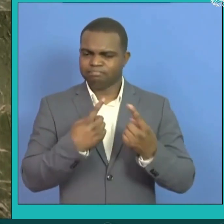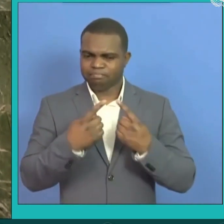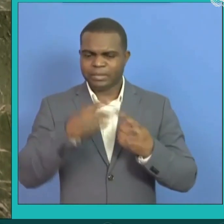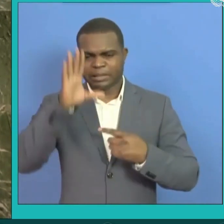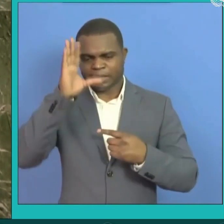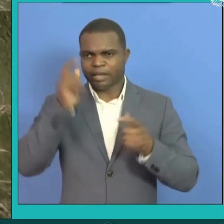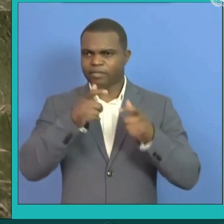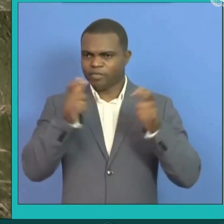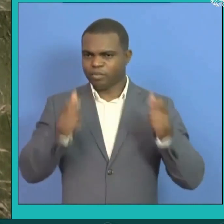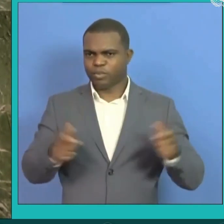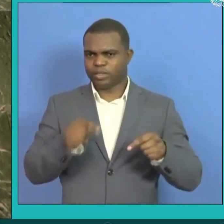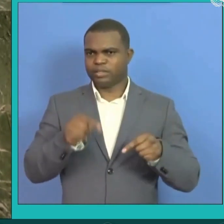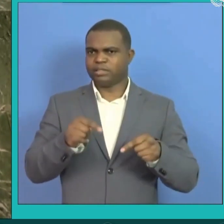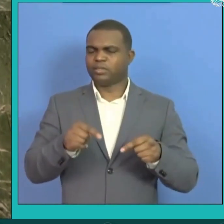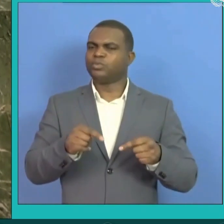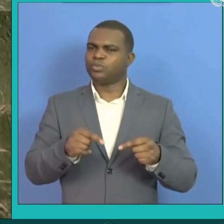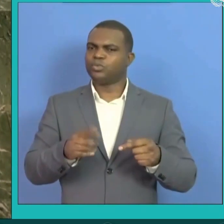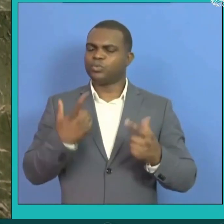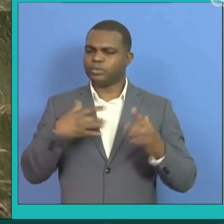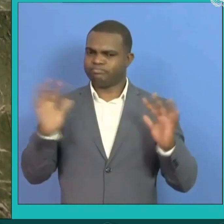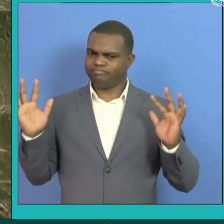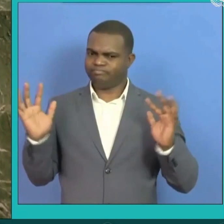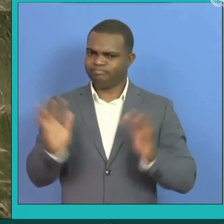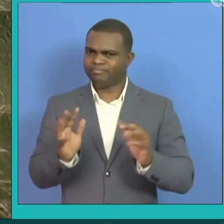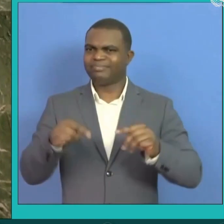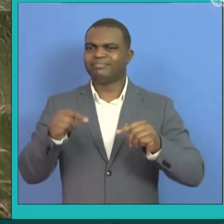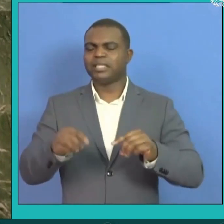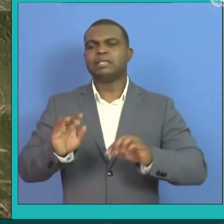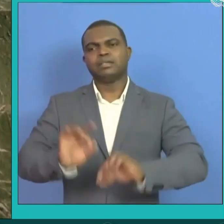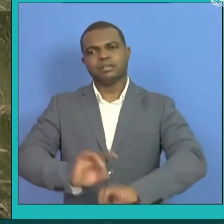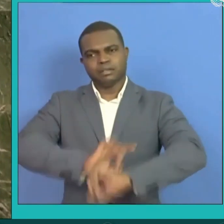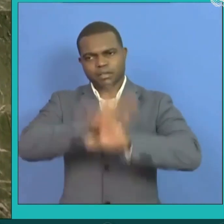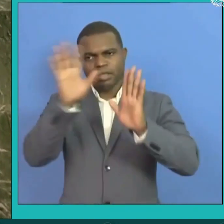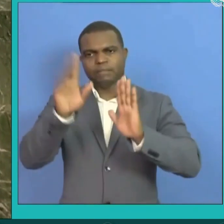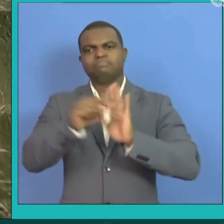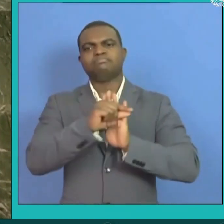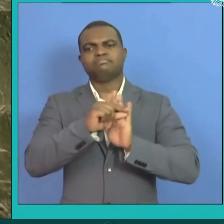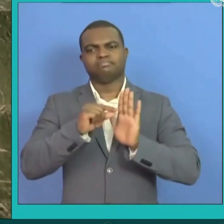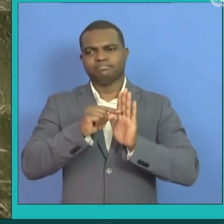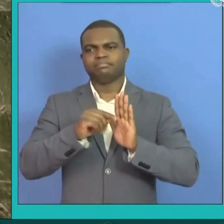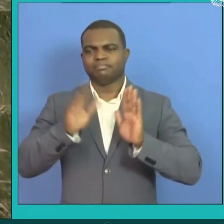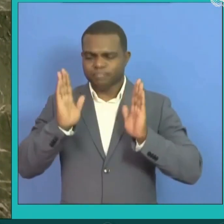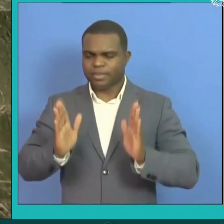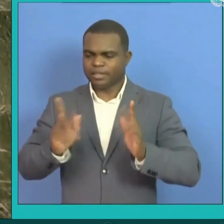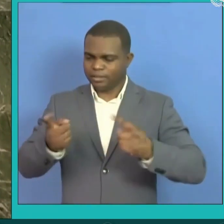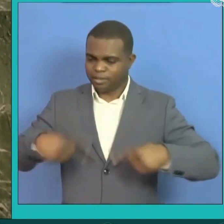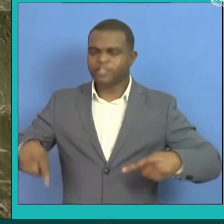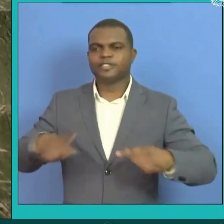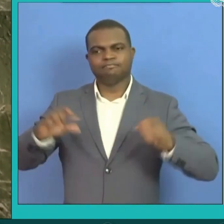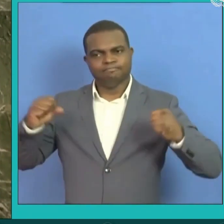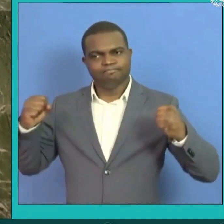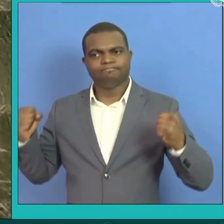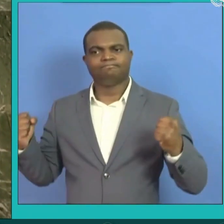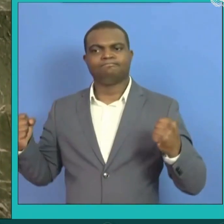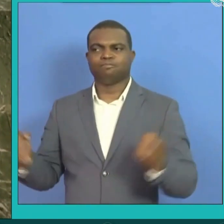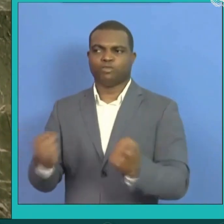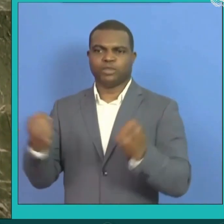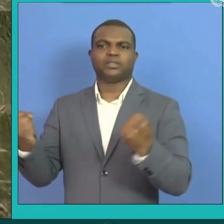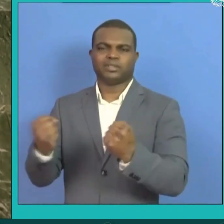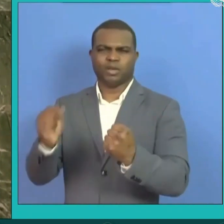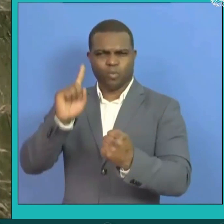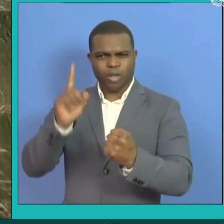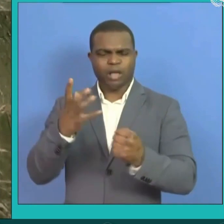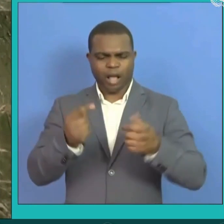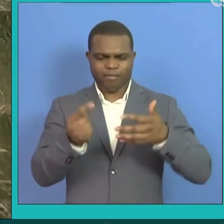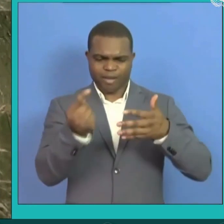Urgent course correction is an imperative. Mr. President, risks are being created and accumulating